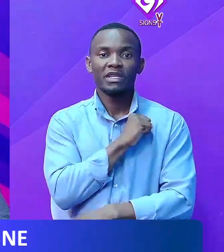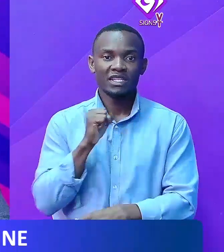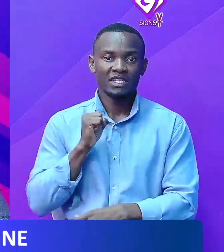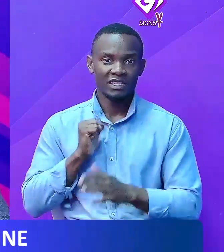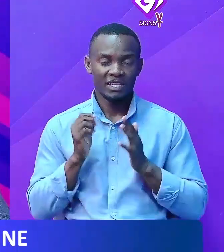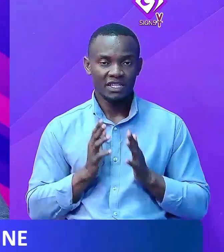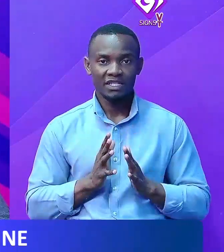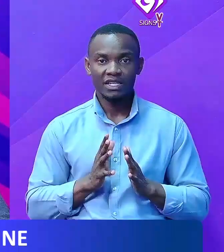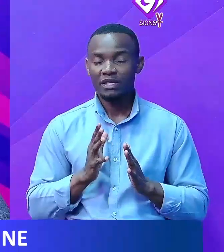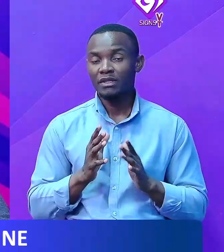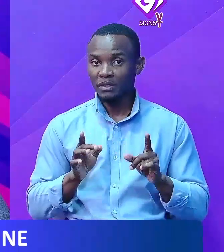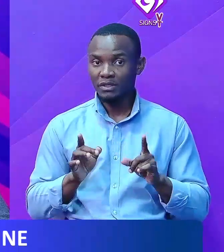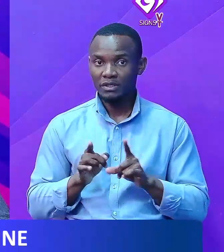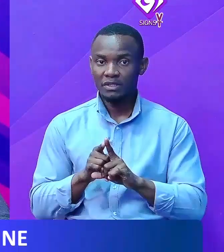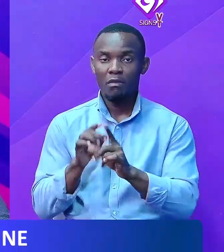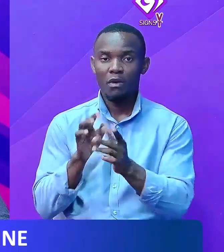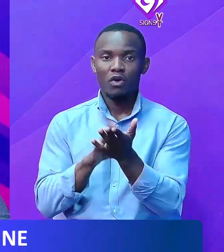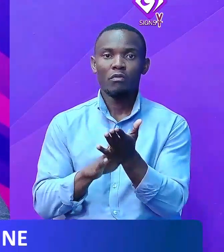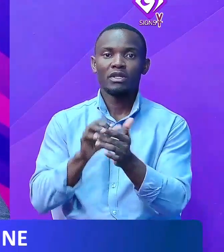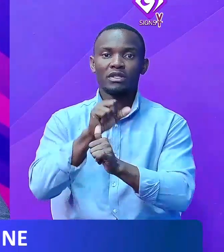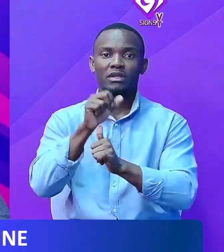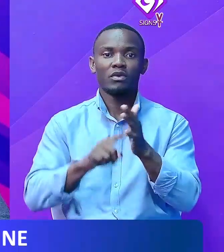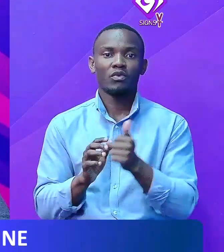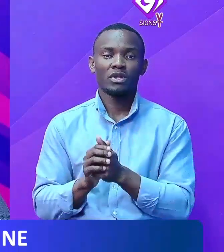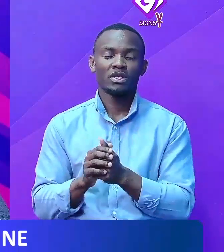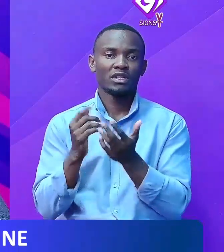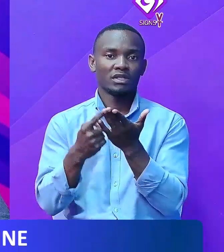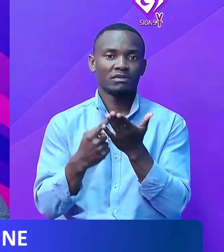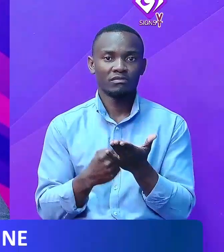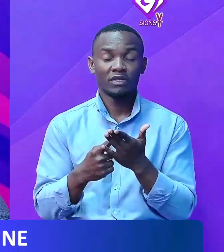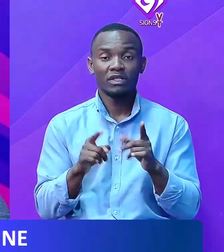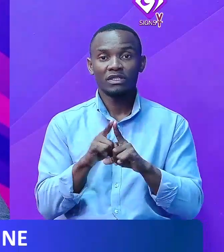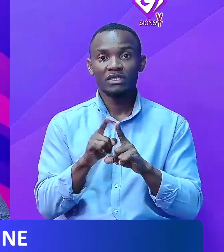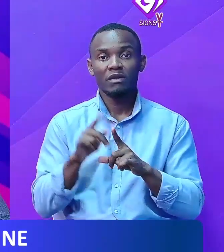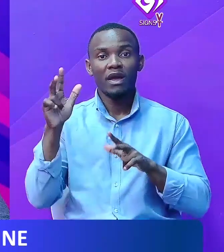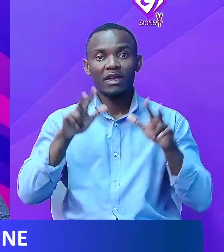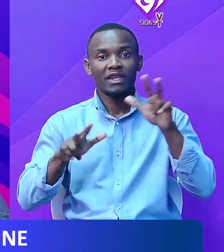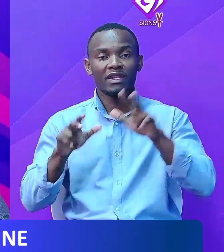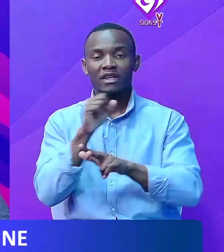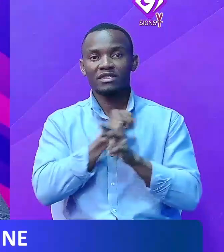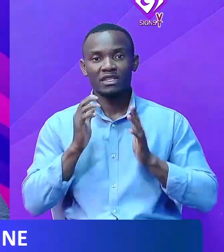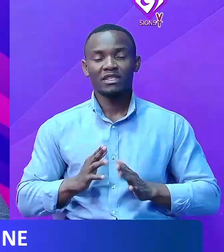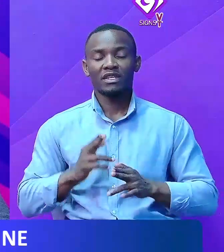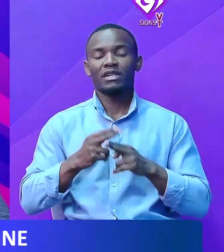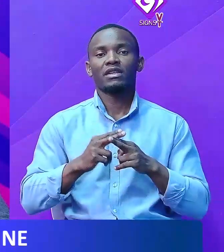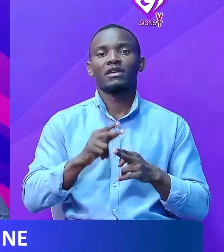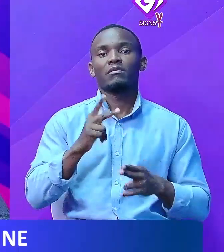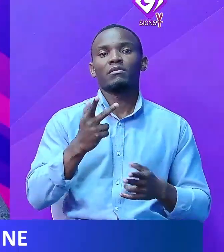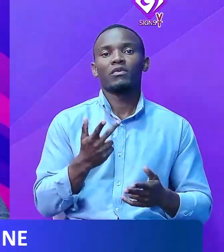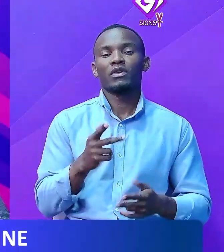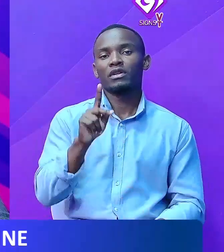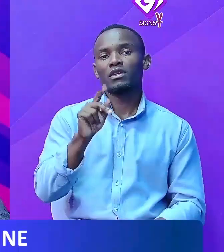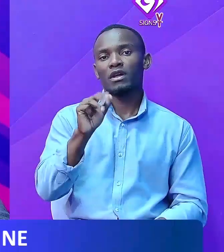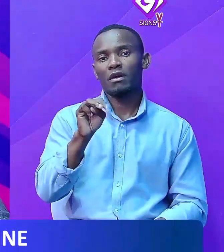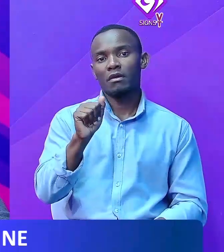also weighed into the conversation. And Kirinyaga Senator Kamau Murago added also onto